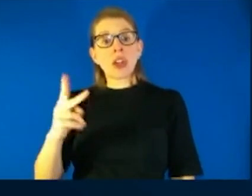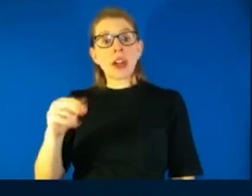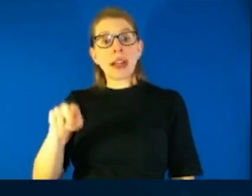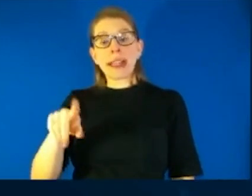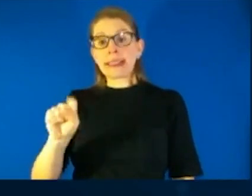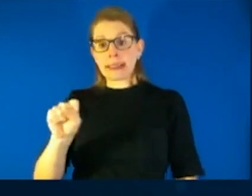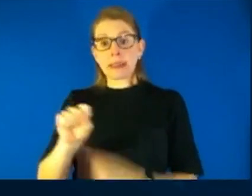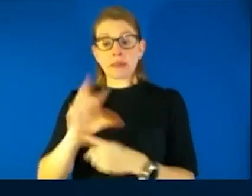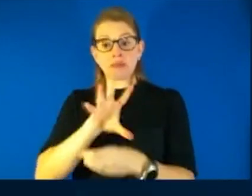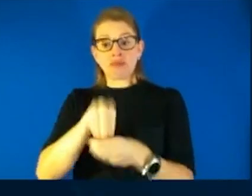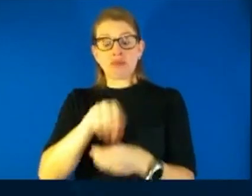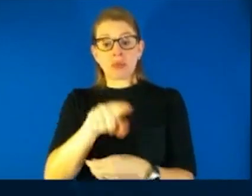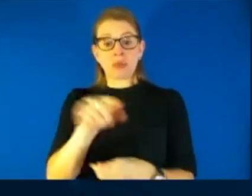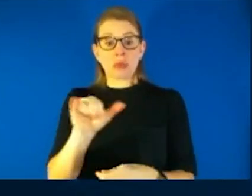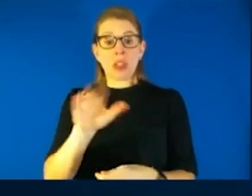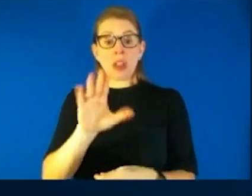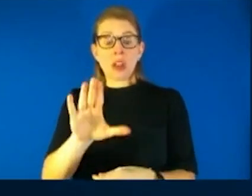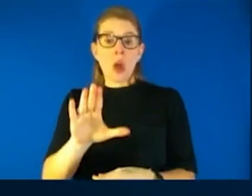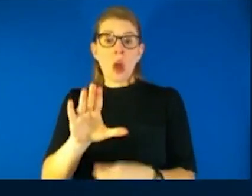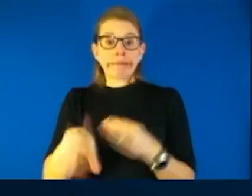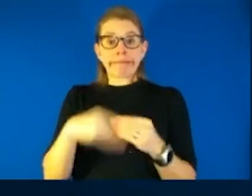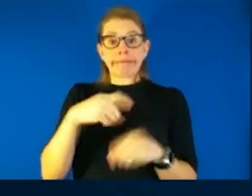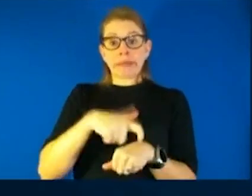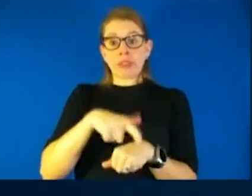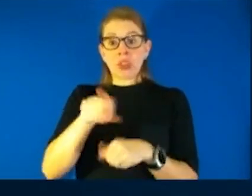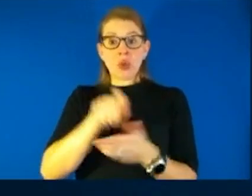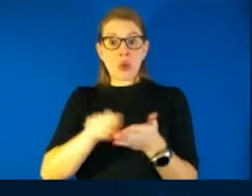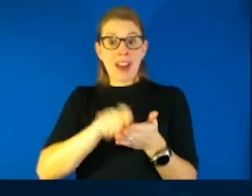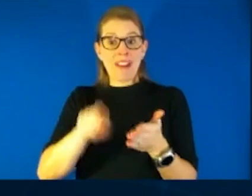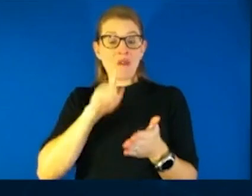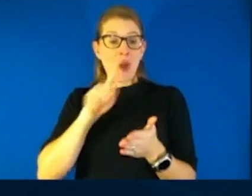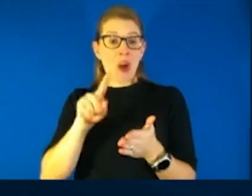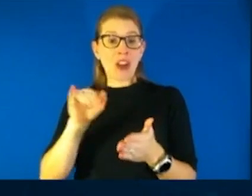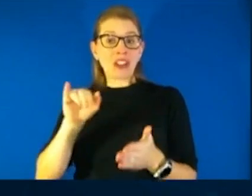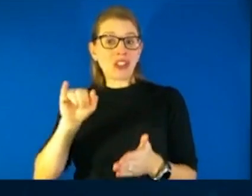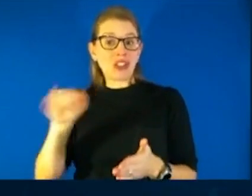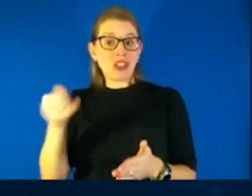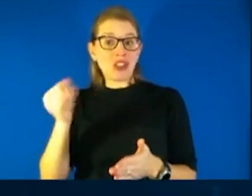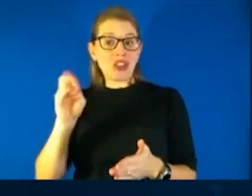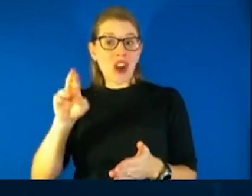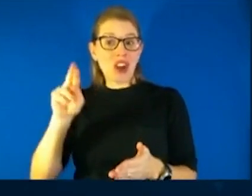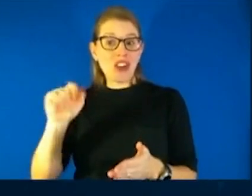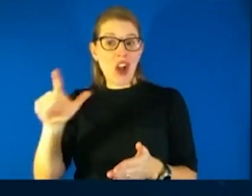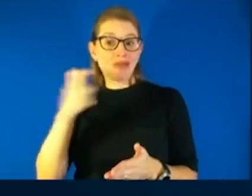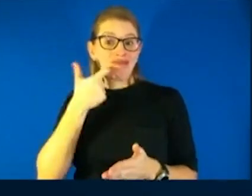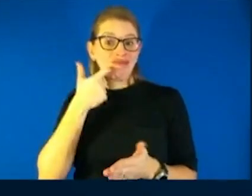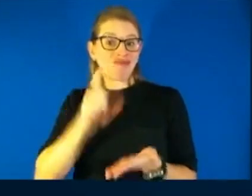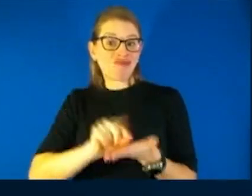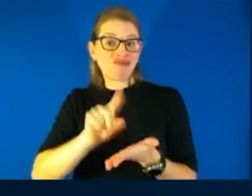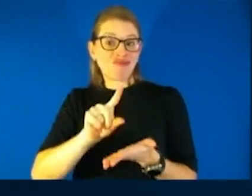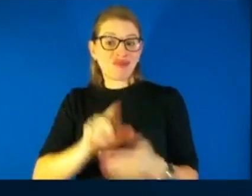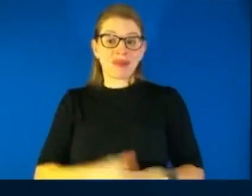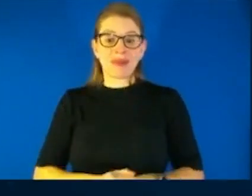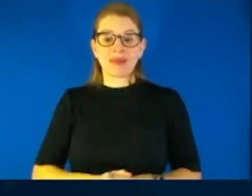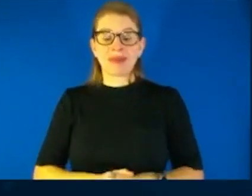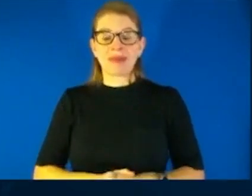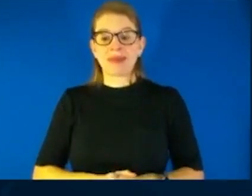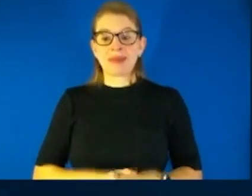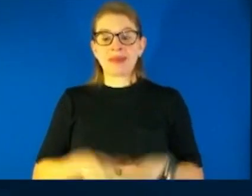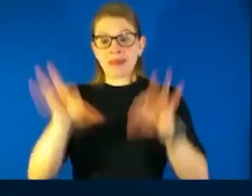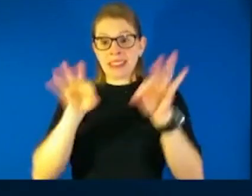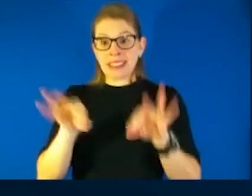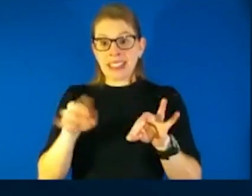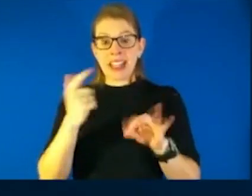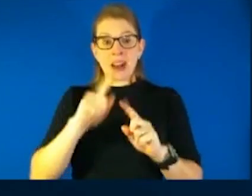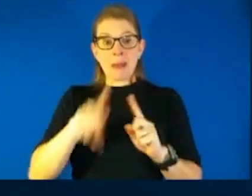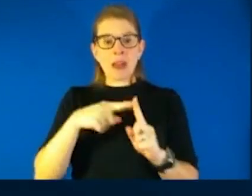because I know in your spare time you write for a journal and you were recently published. So tell us a little bit about that. Hold it up